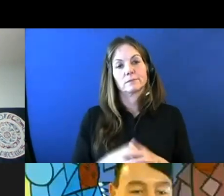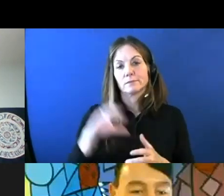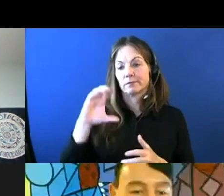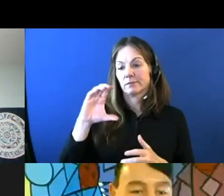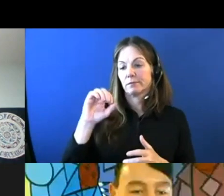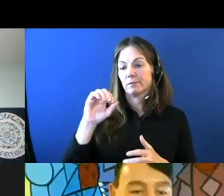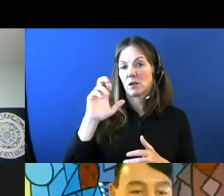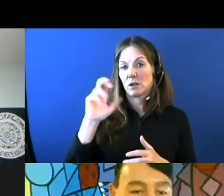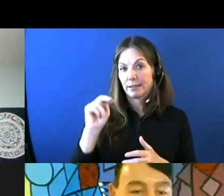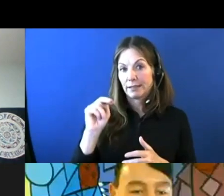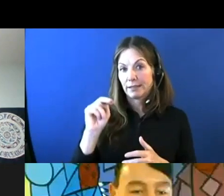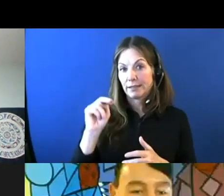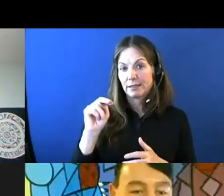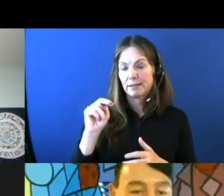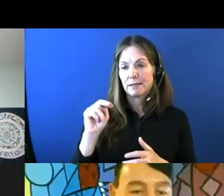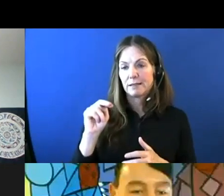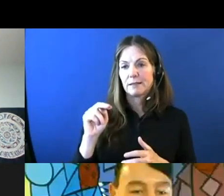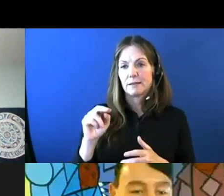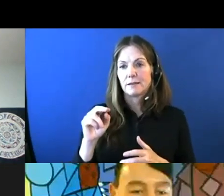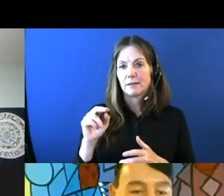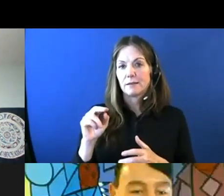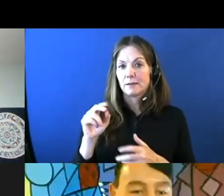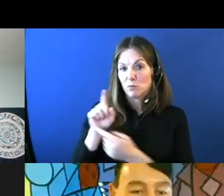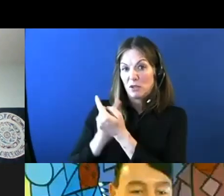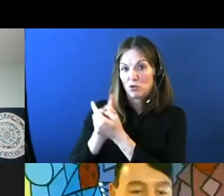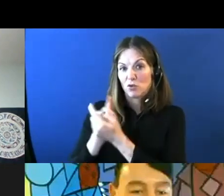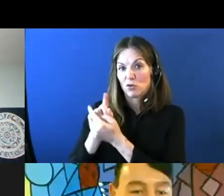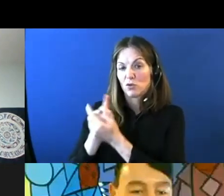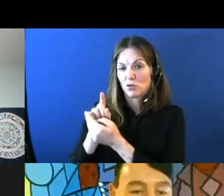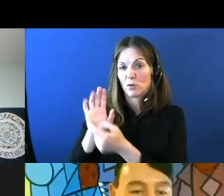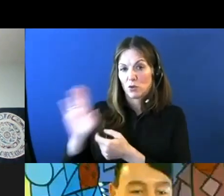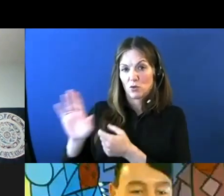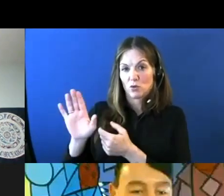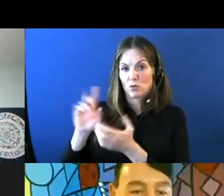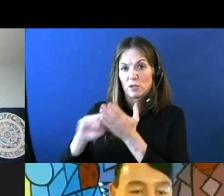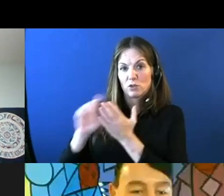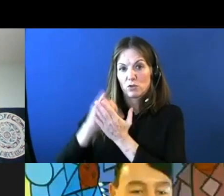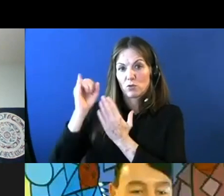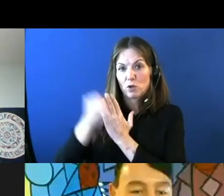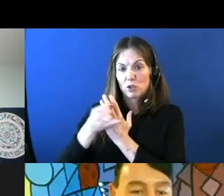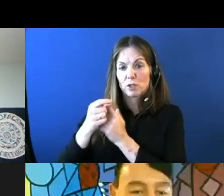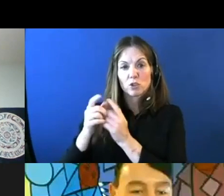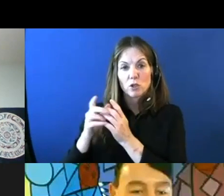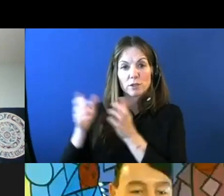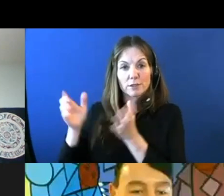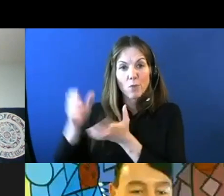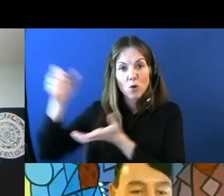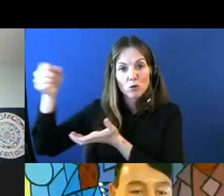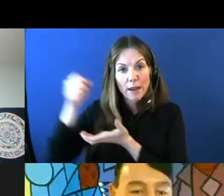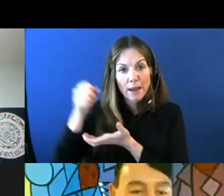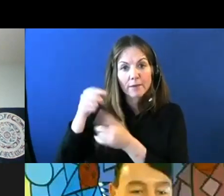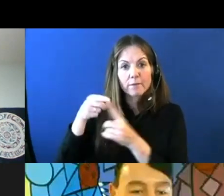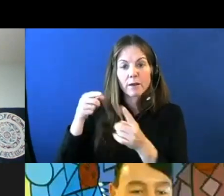our team. You were able to mentor her with her research project. She got a small grant from VCHRI and